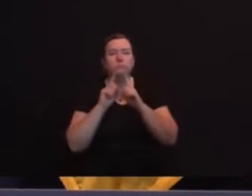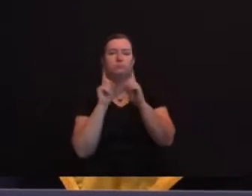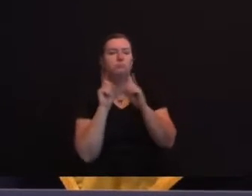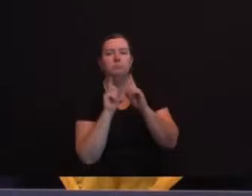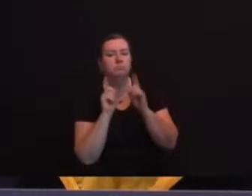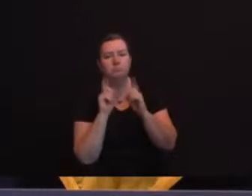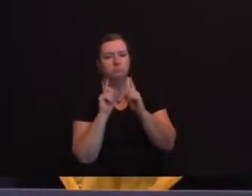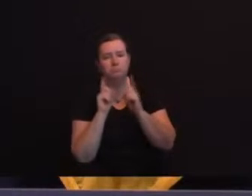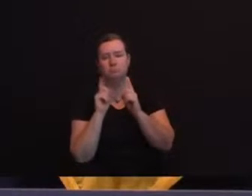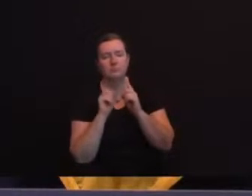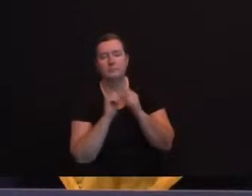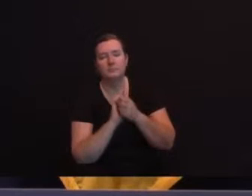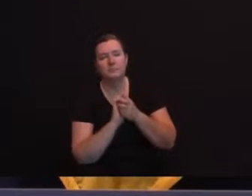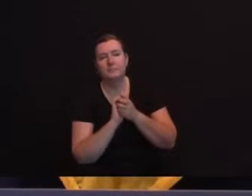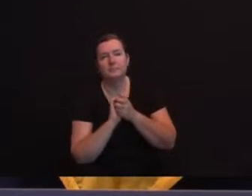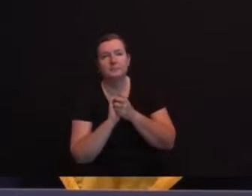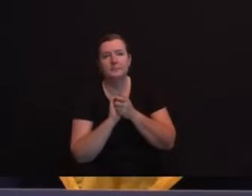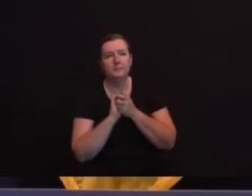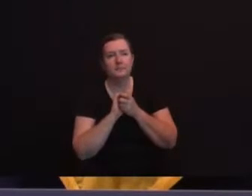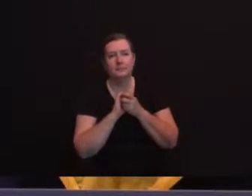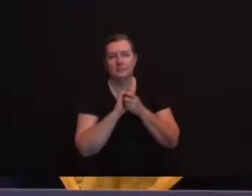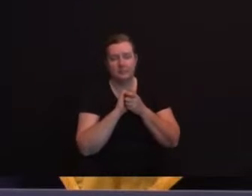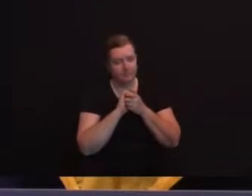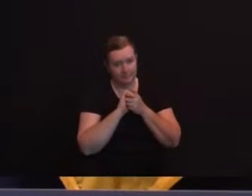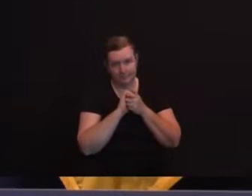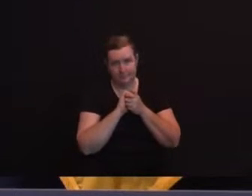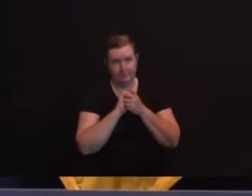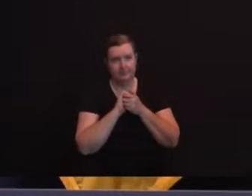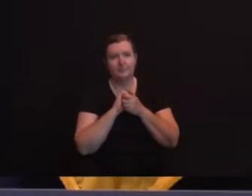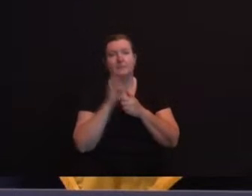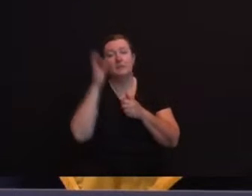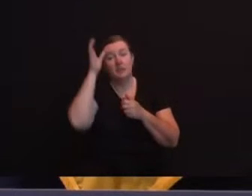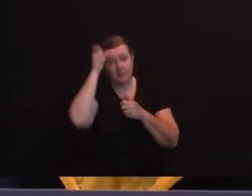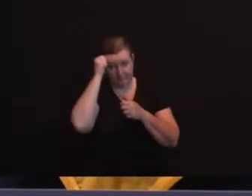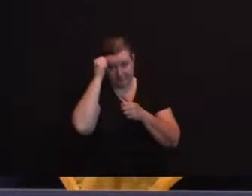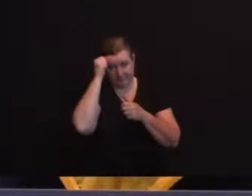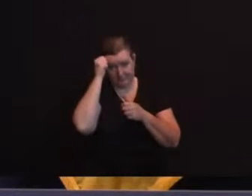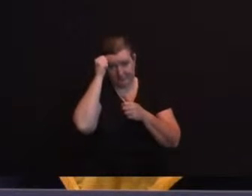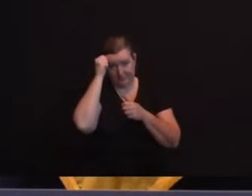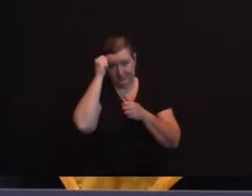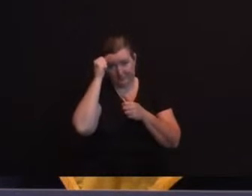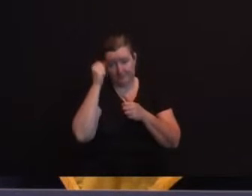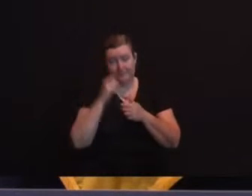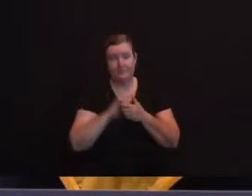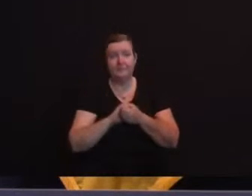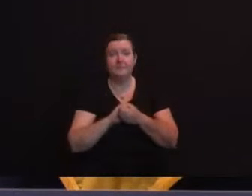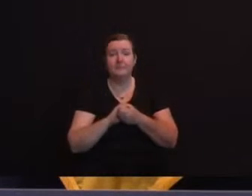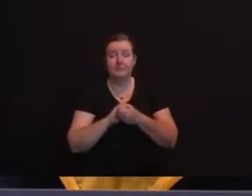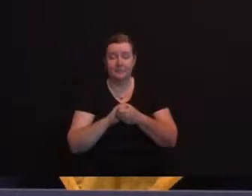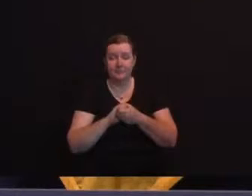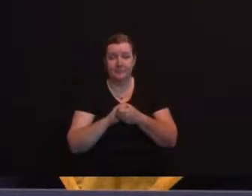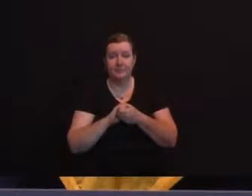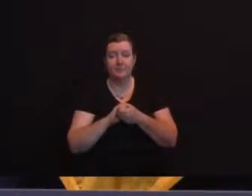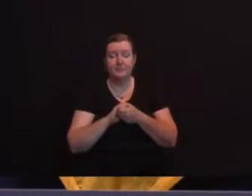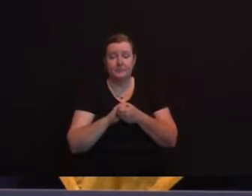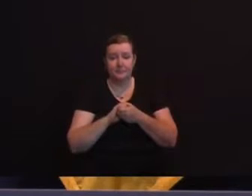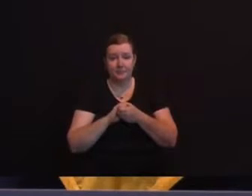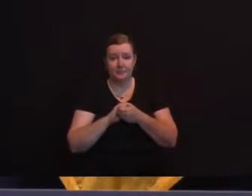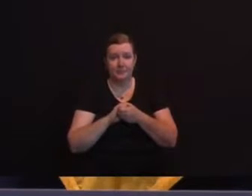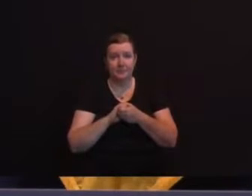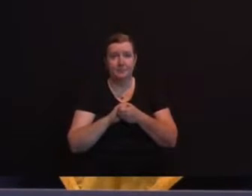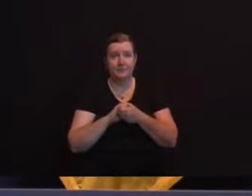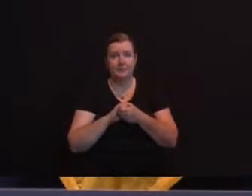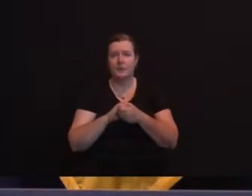about how you, common sense behavior is still going to be with us. Two quick things. One is marrying back